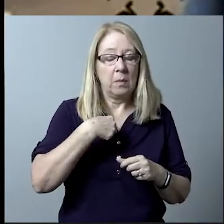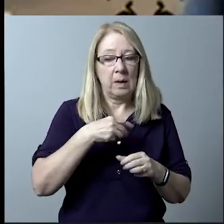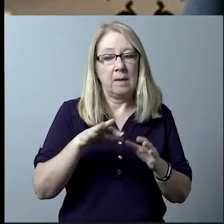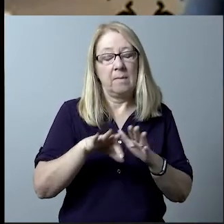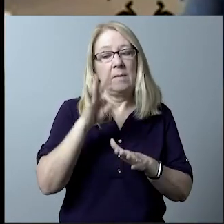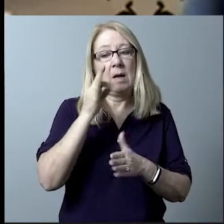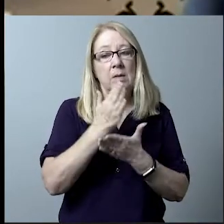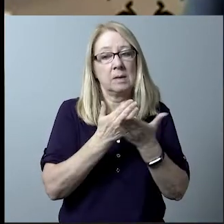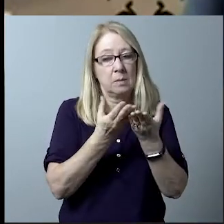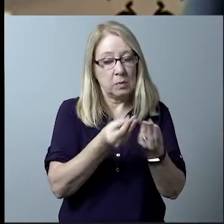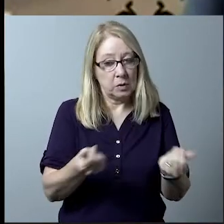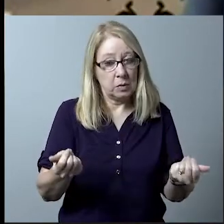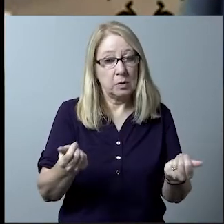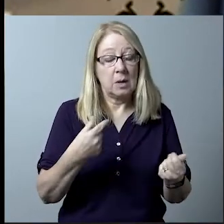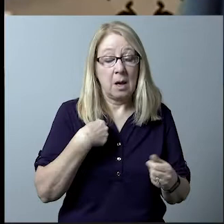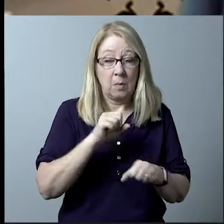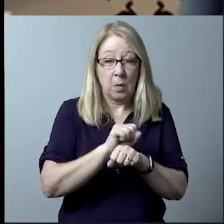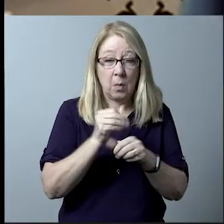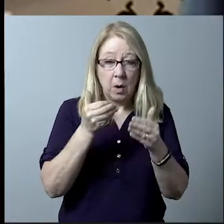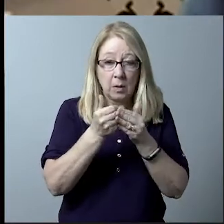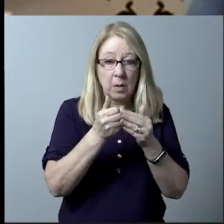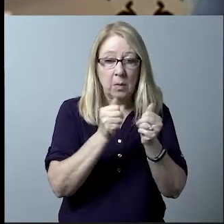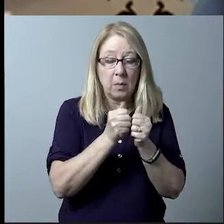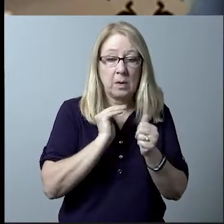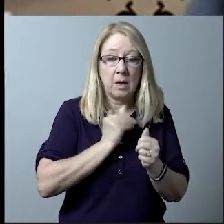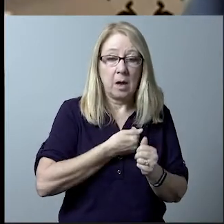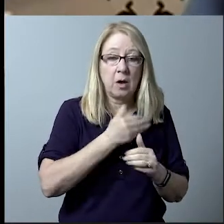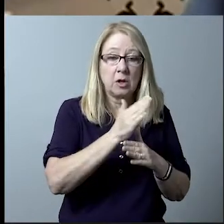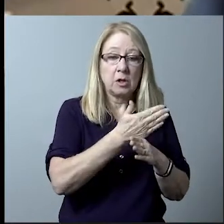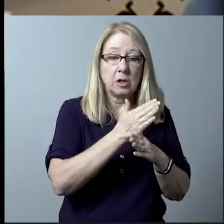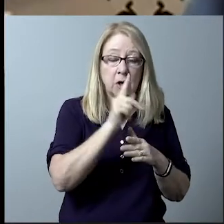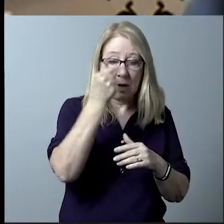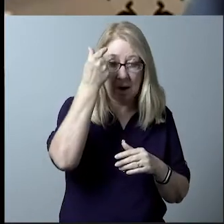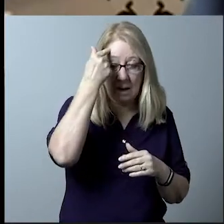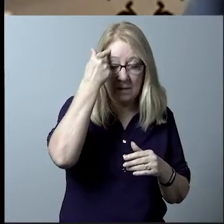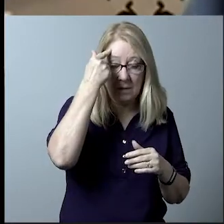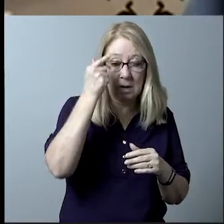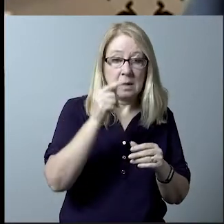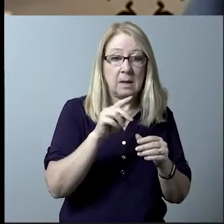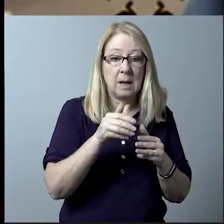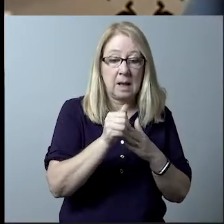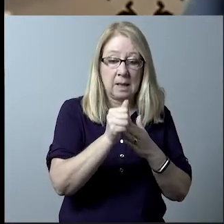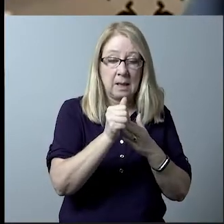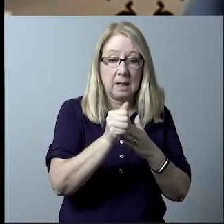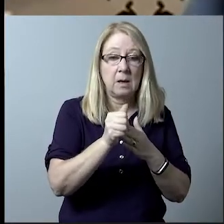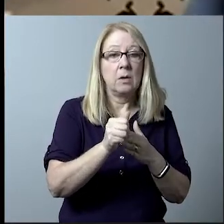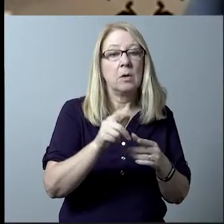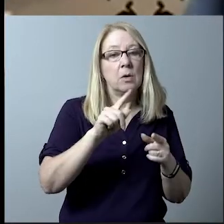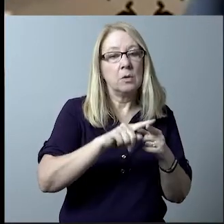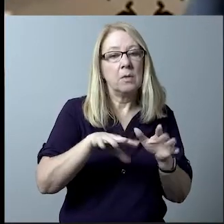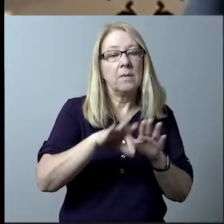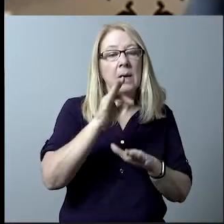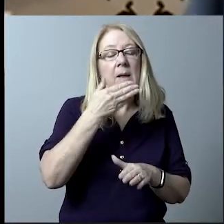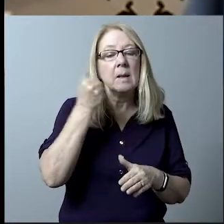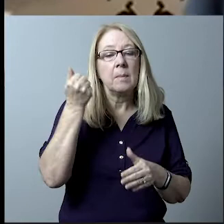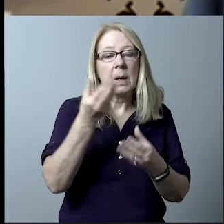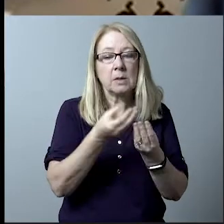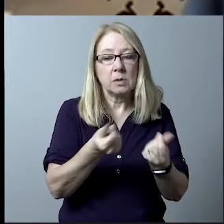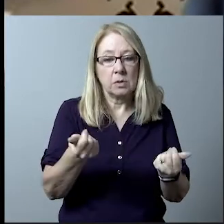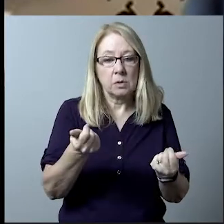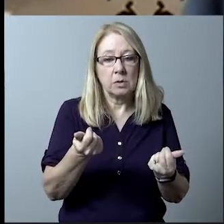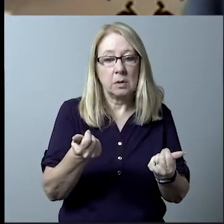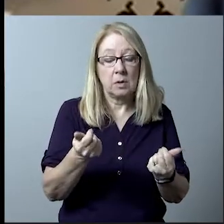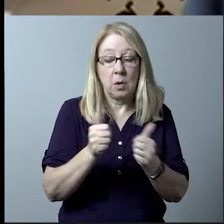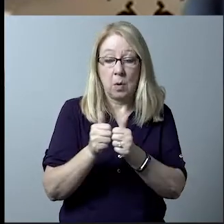thoughtful solutions to the table. I've been working closely with our shared governance leaders and will continue to do so to find the